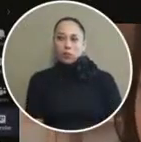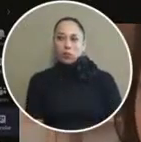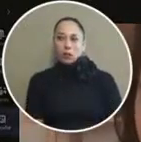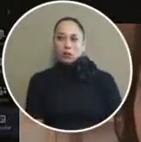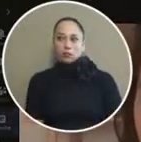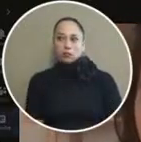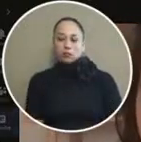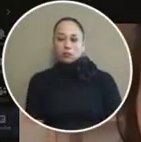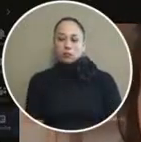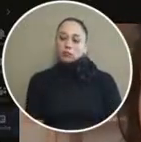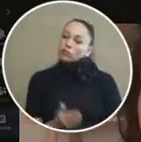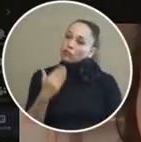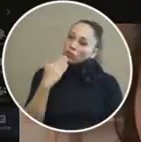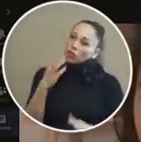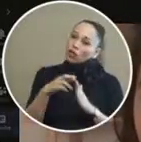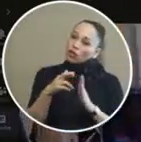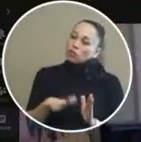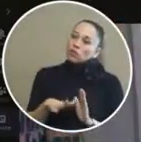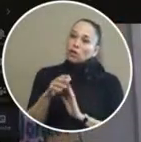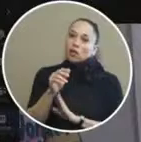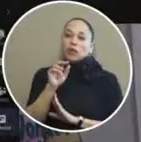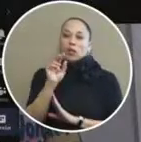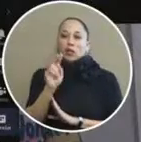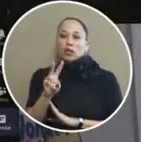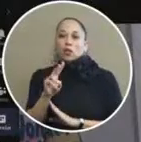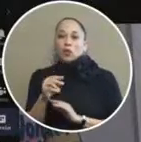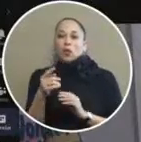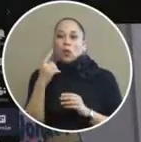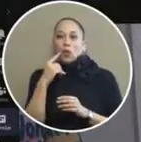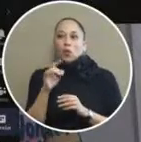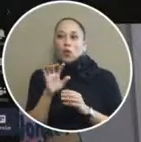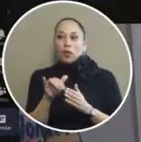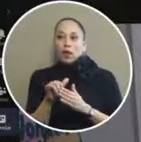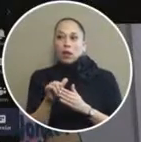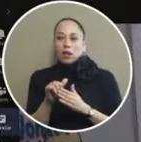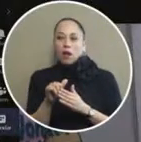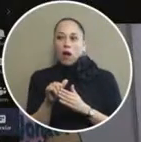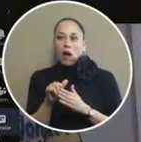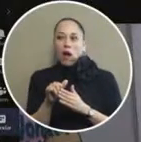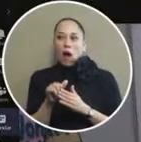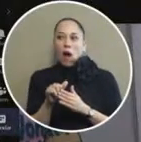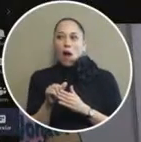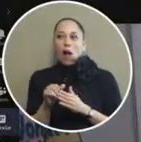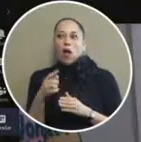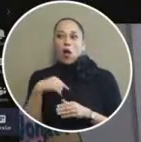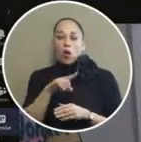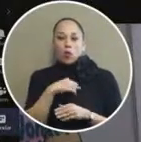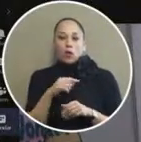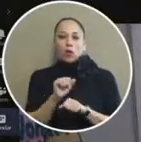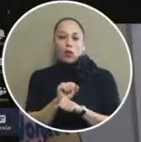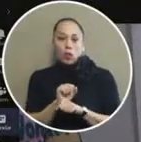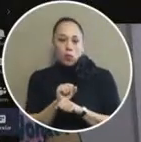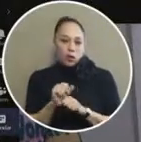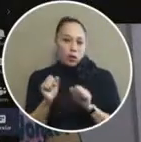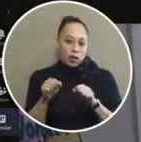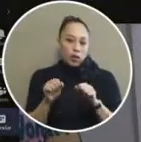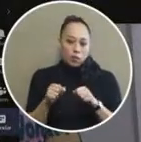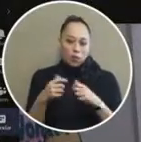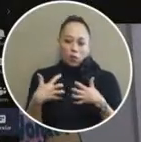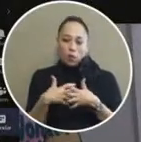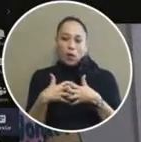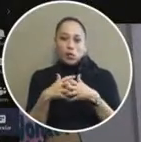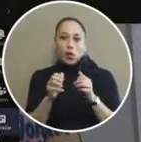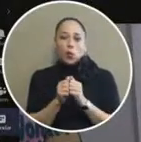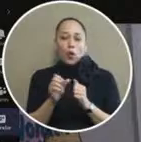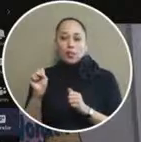So thank you, Representative Anello. Nicole Farini, Chief Resilience Officer. So we have been working on the notice of funding availability in partnership